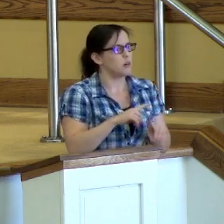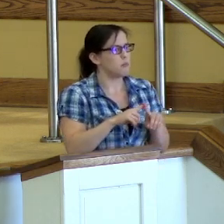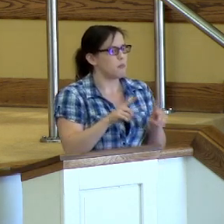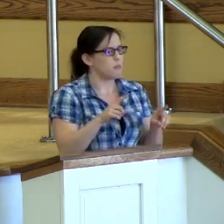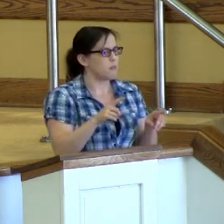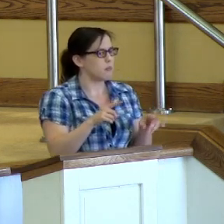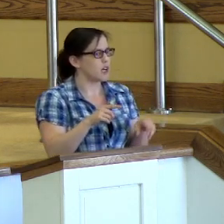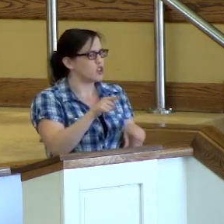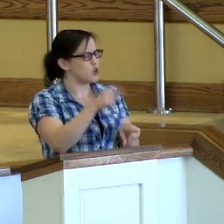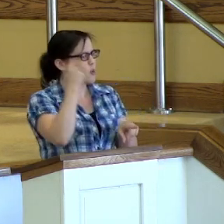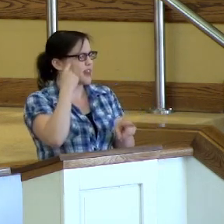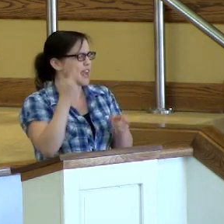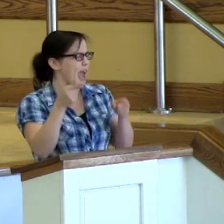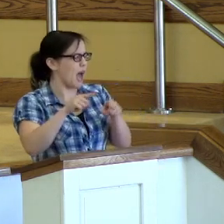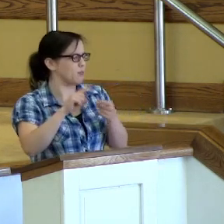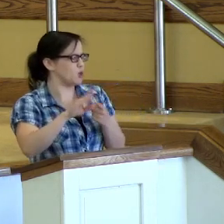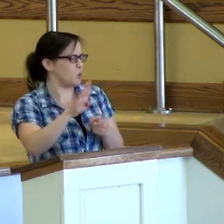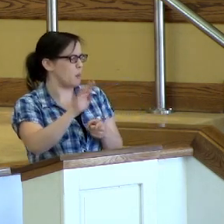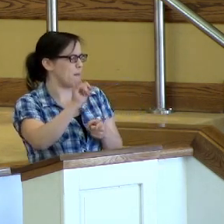Anybody got a clue?